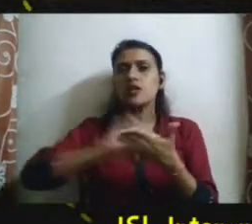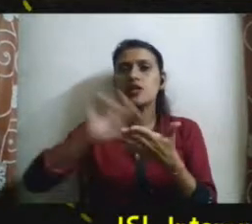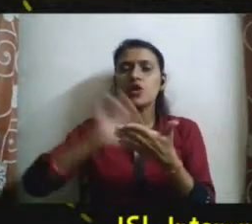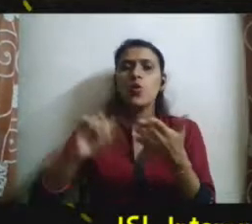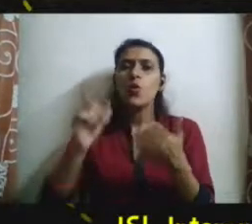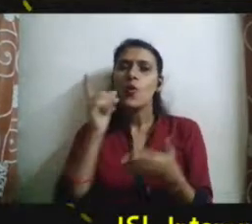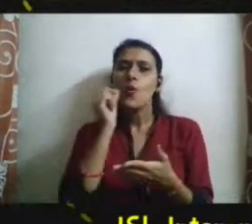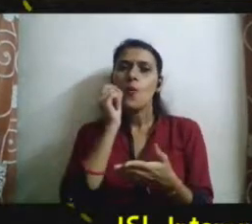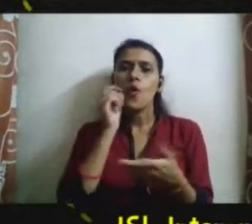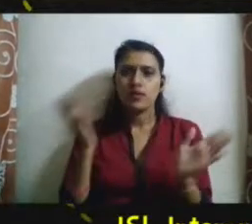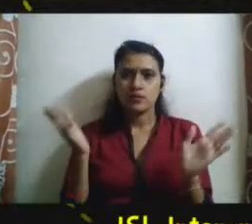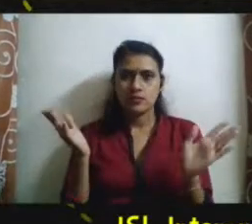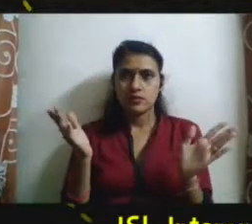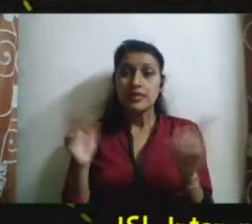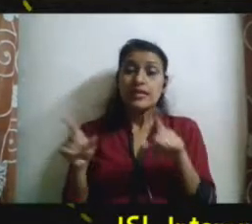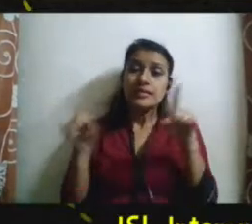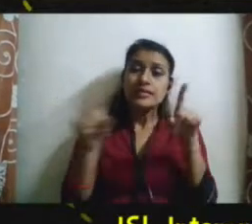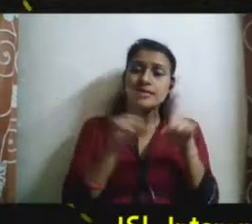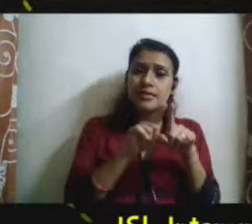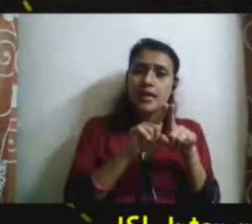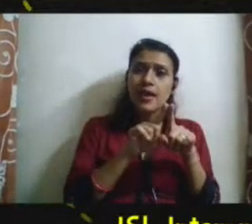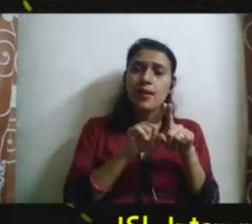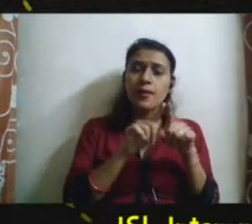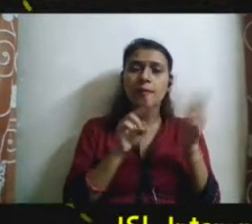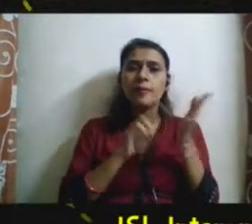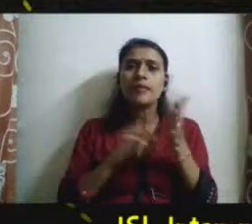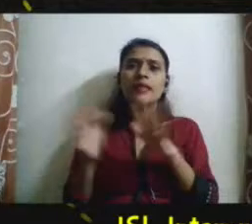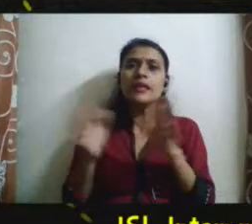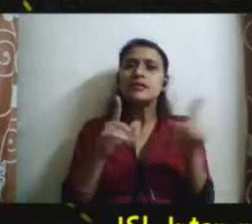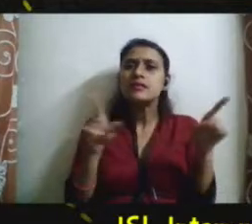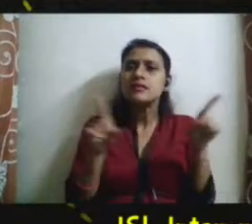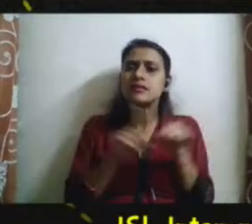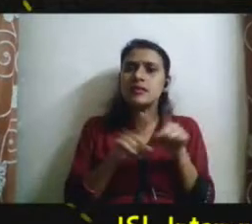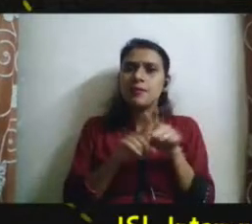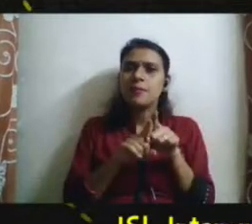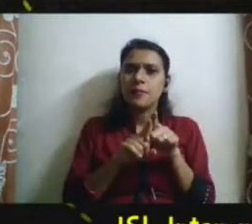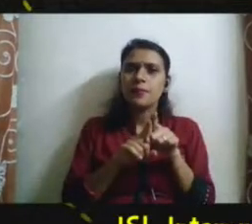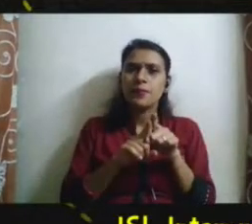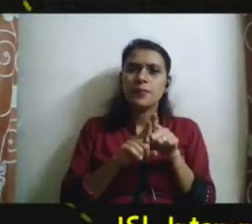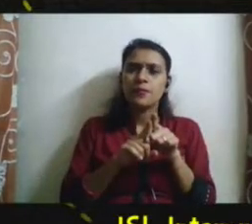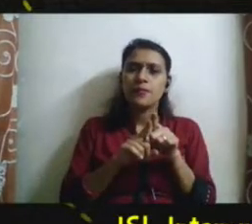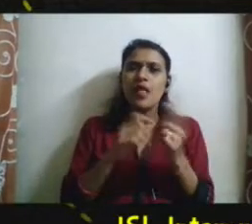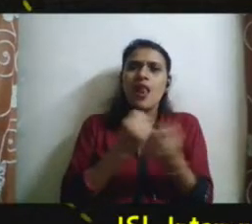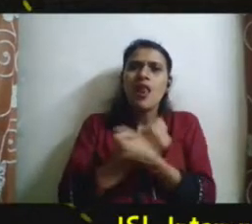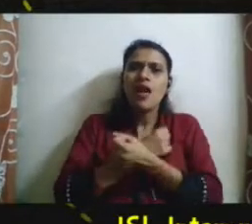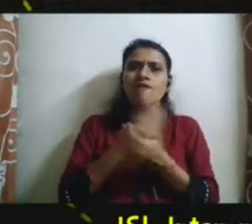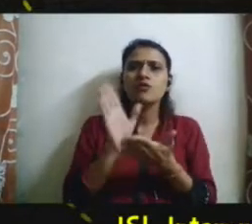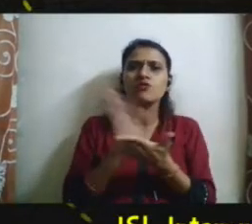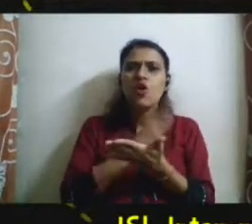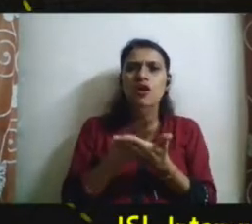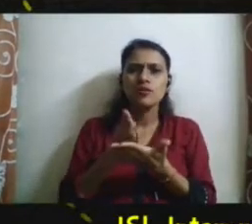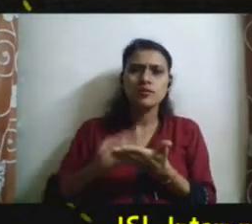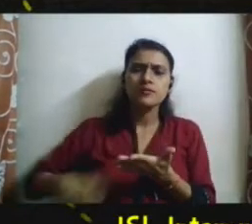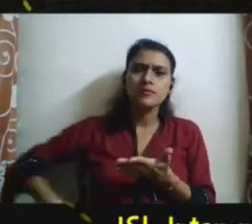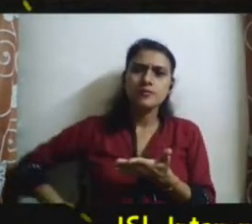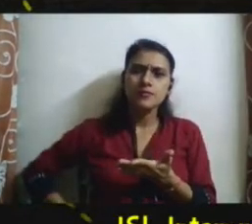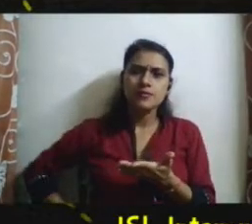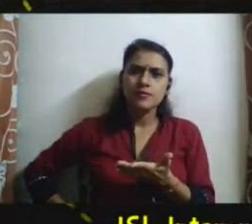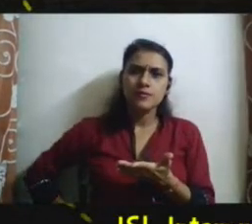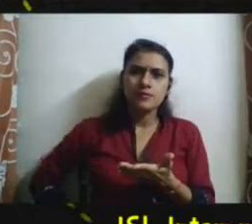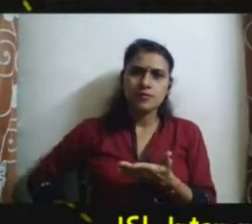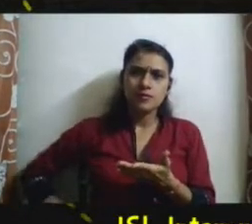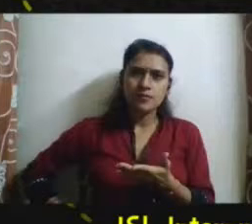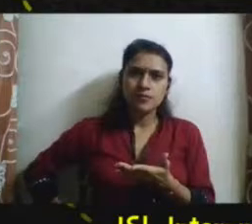in the same nature of a almost a love song, you know. However, I